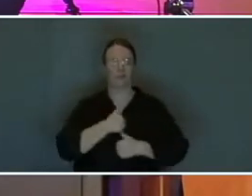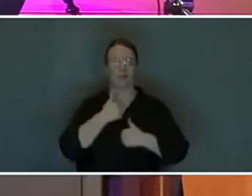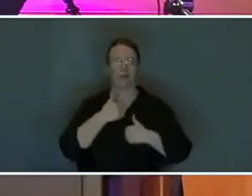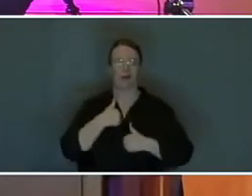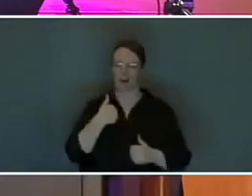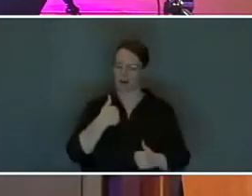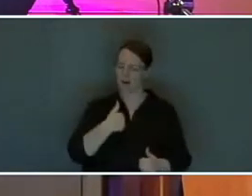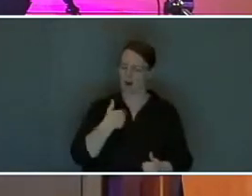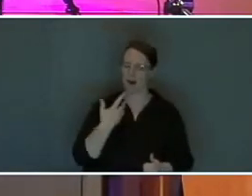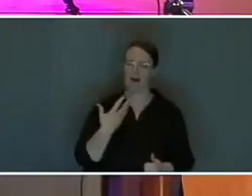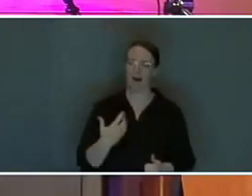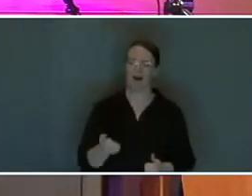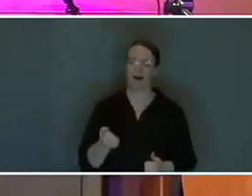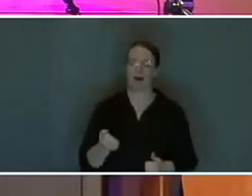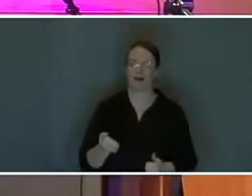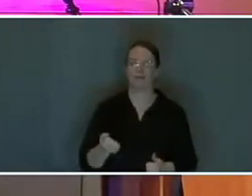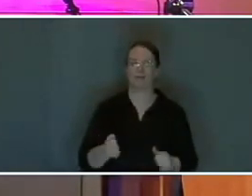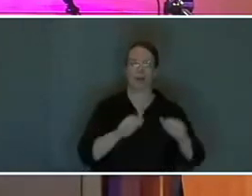joy.